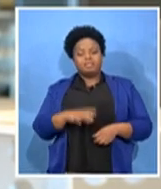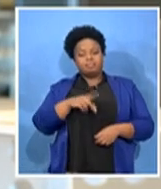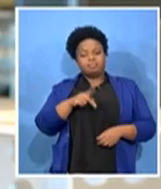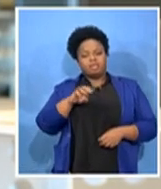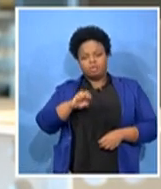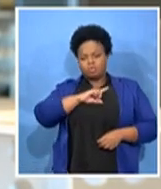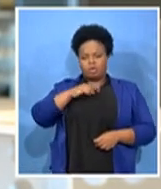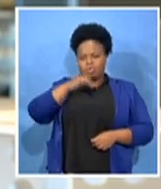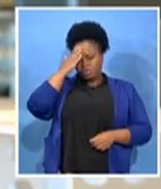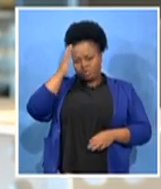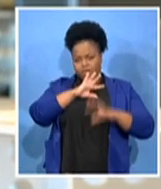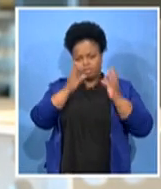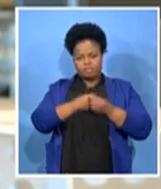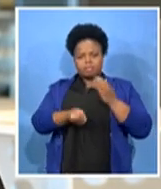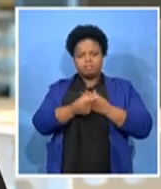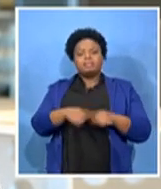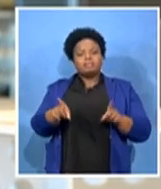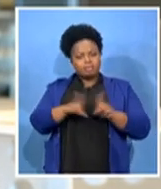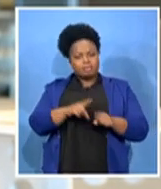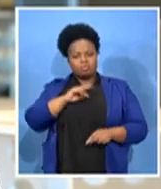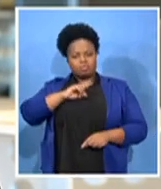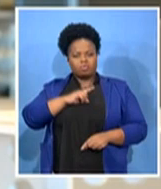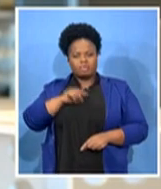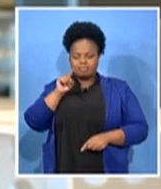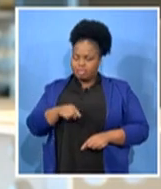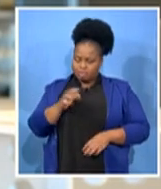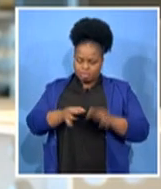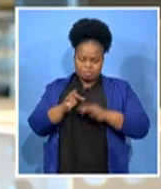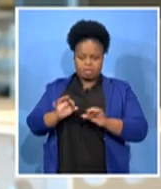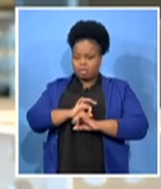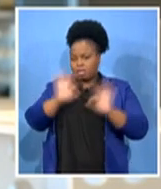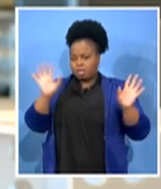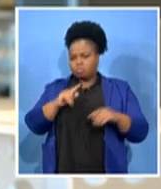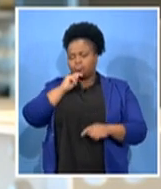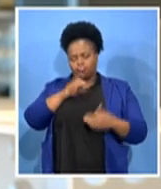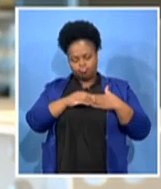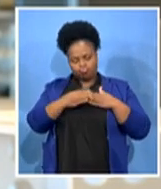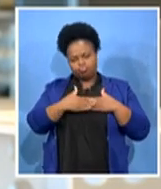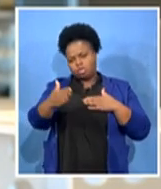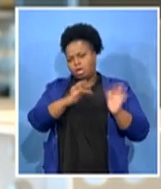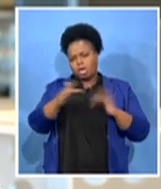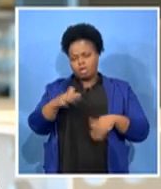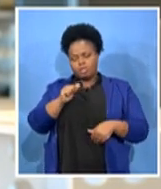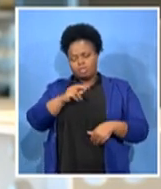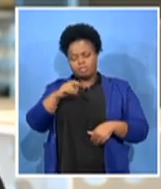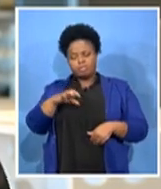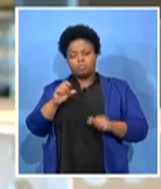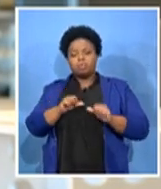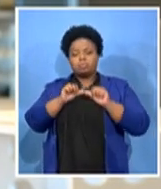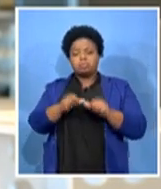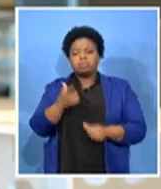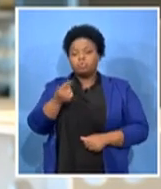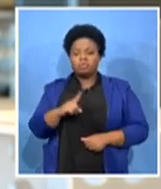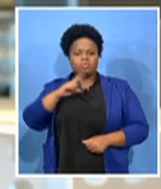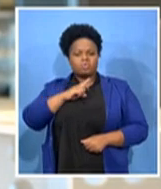course, must indicate what sort of new direction the governing party will take, given that it still has the responsibility of